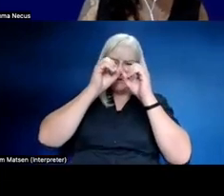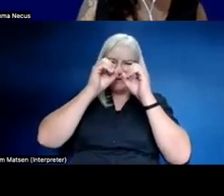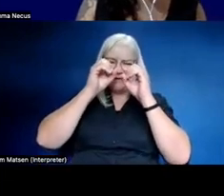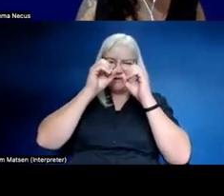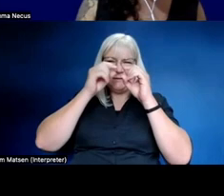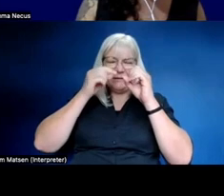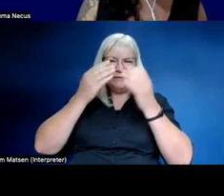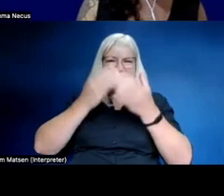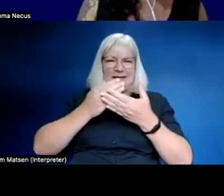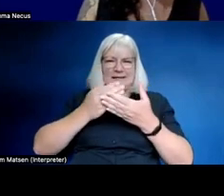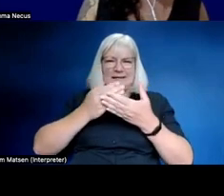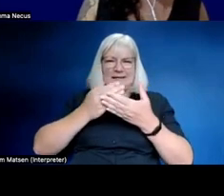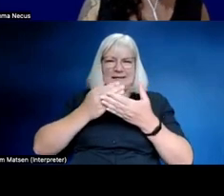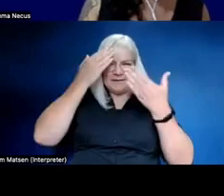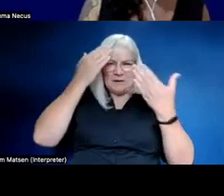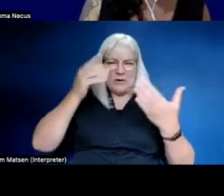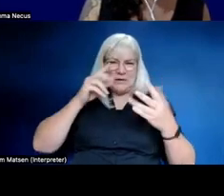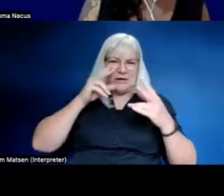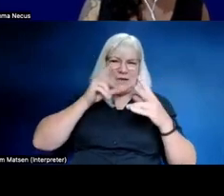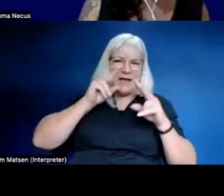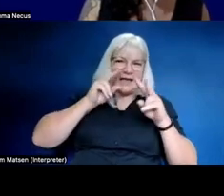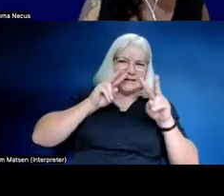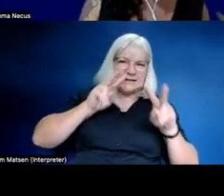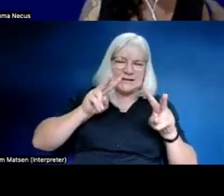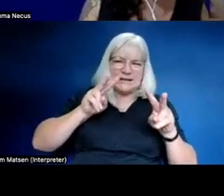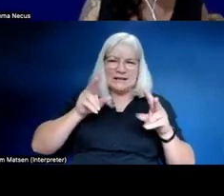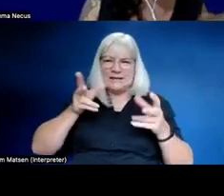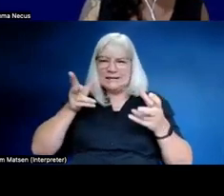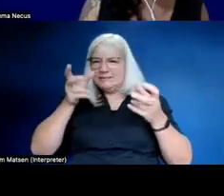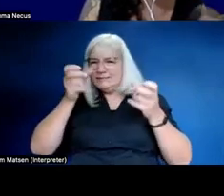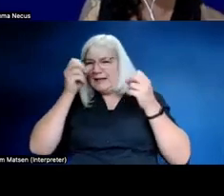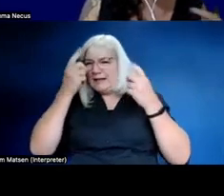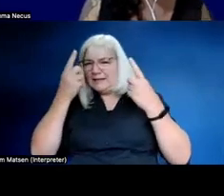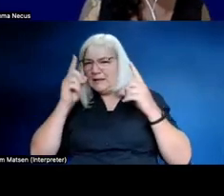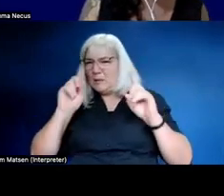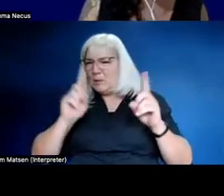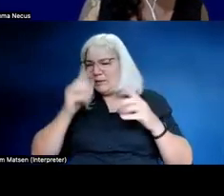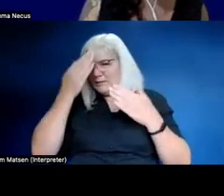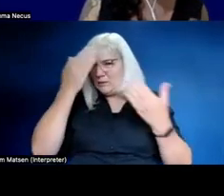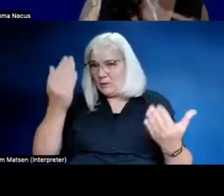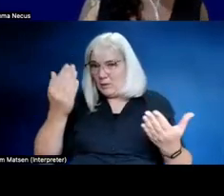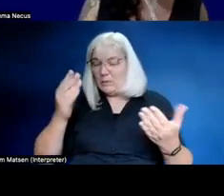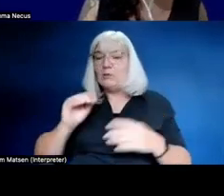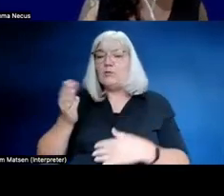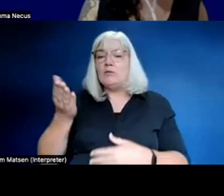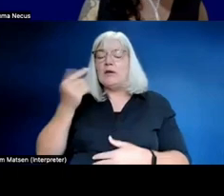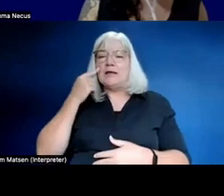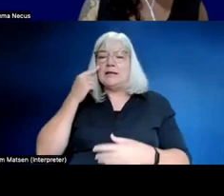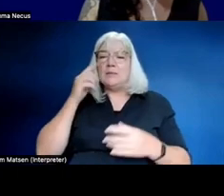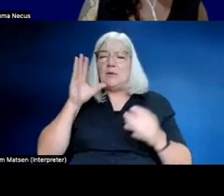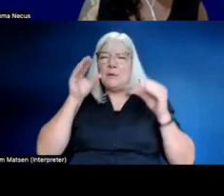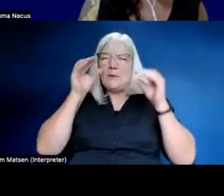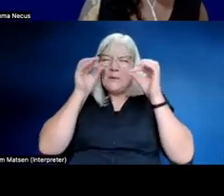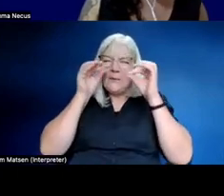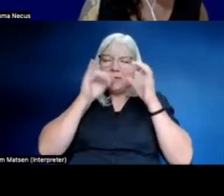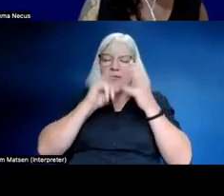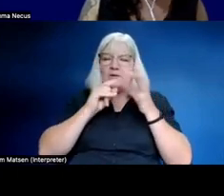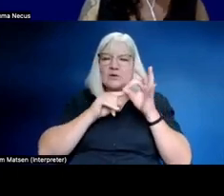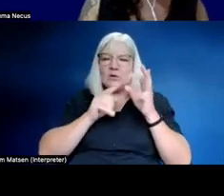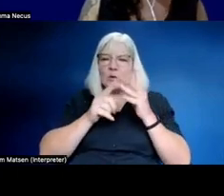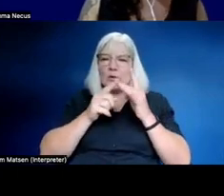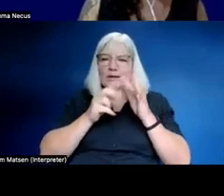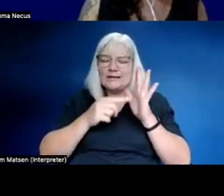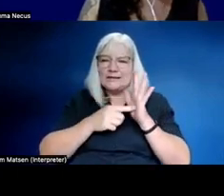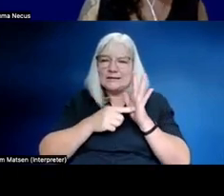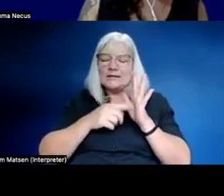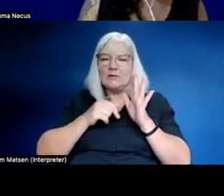see in process. She recently had some surgery on a squint, which means her eyes now focus more on objects, but we're still not quite sure if she can translate what she